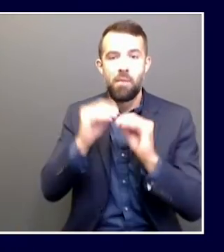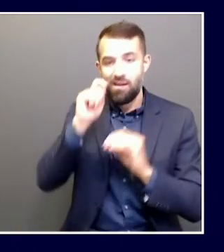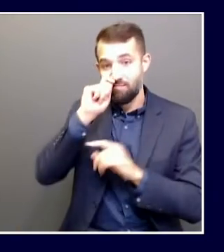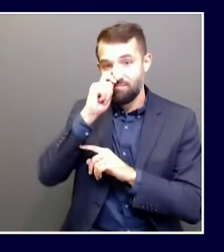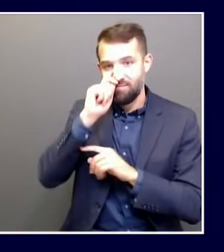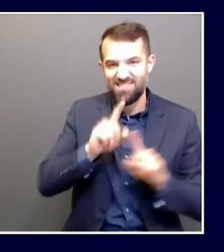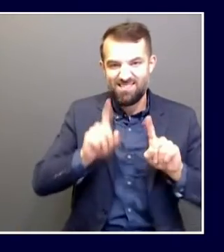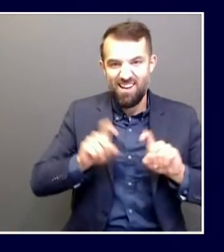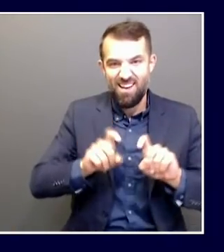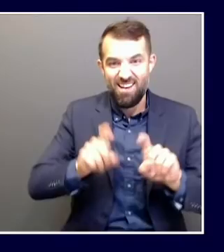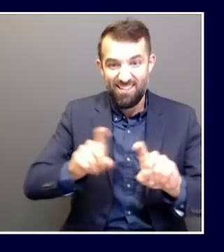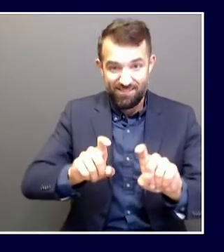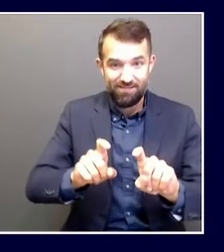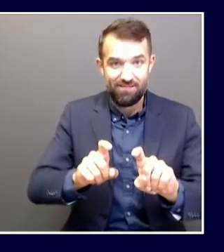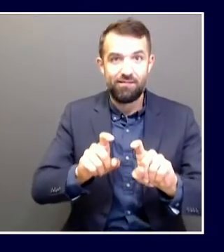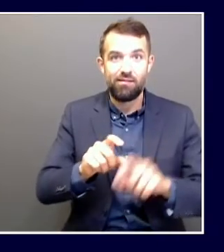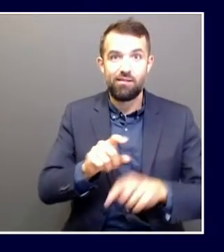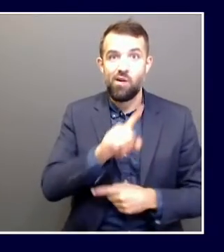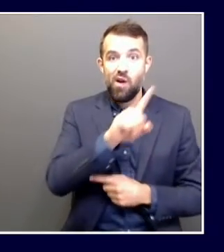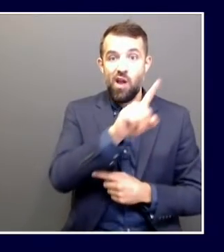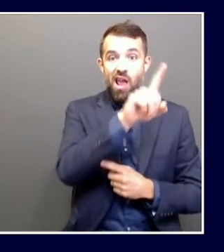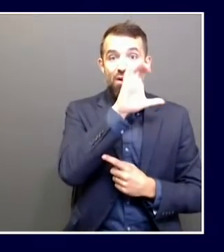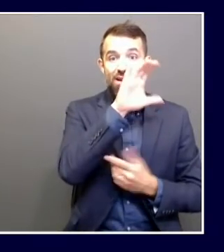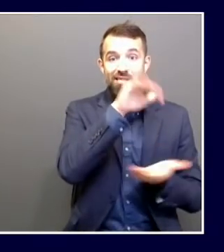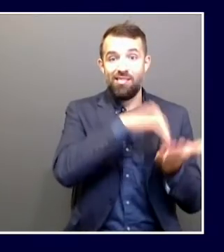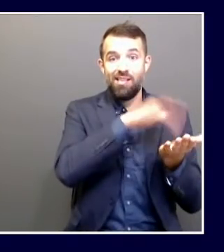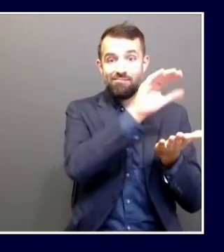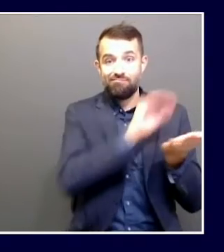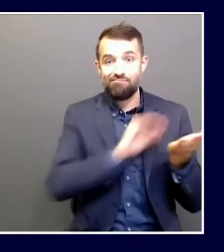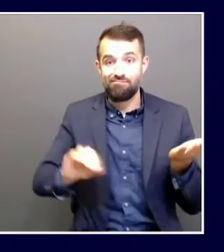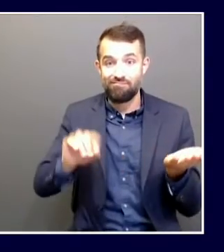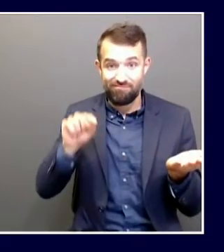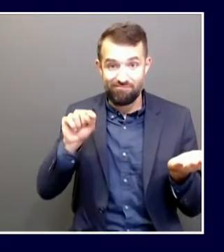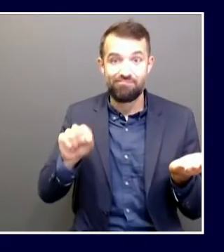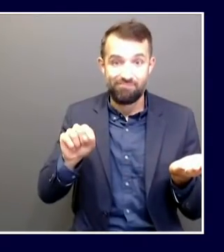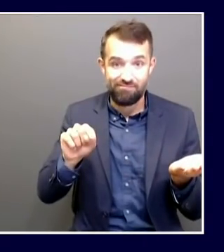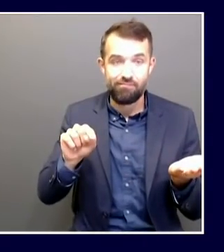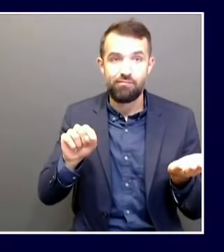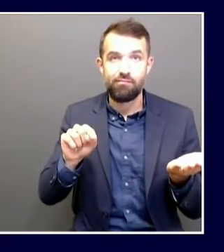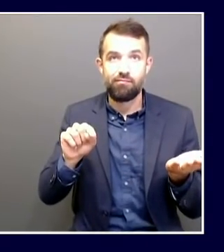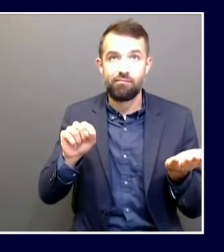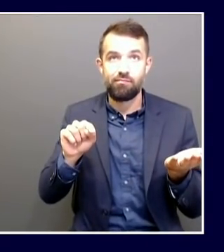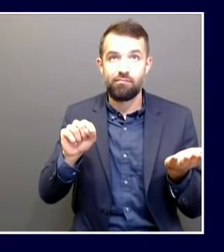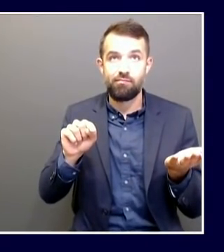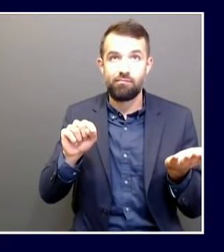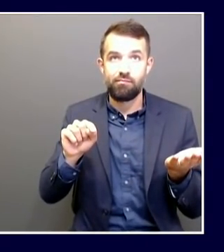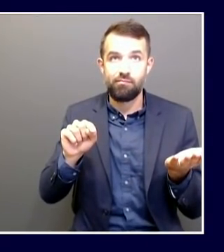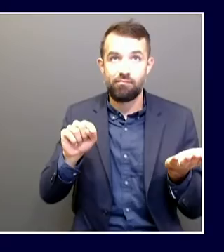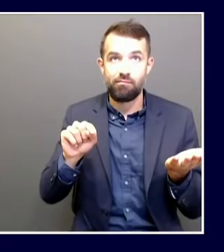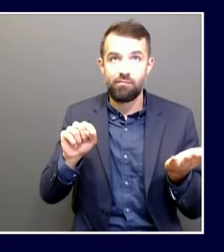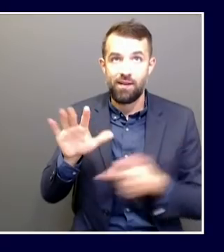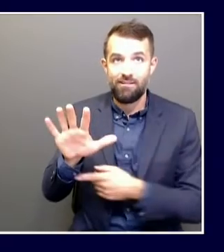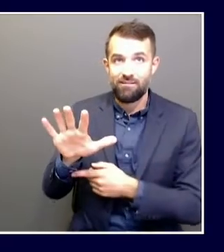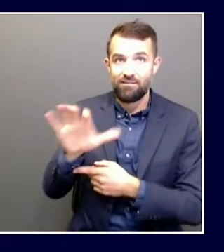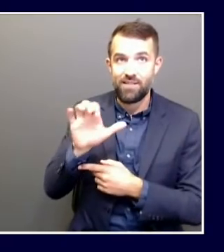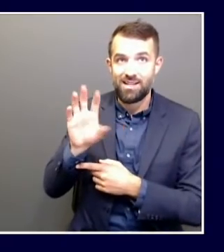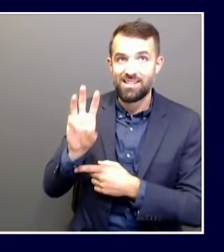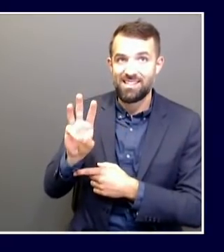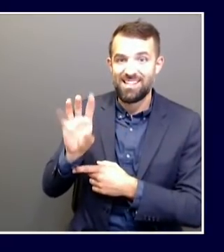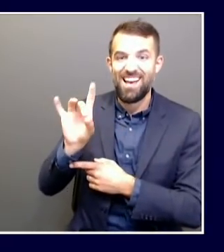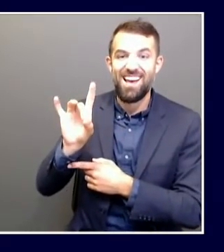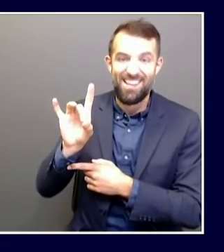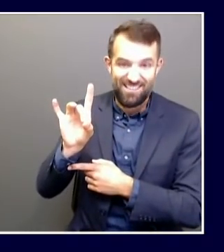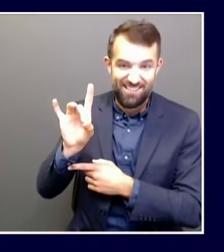now, the PCR testing volume across the entire state stands at 568